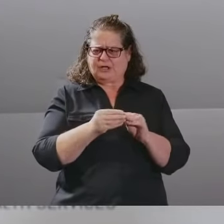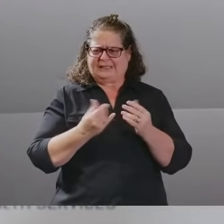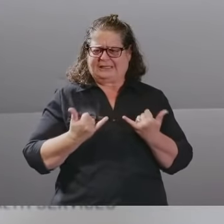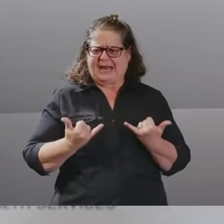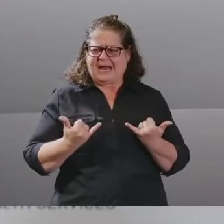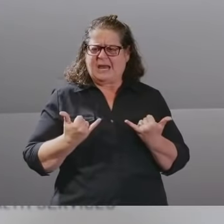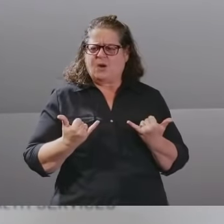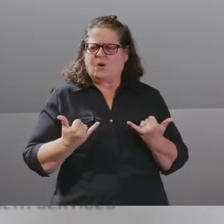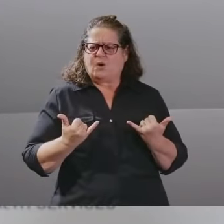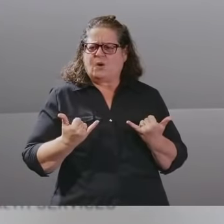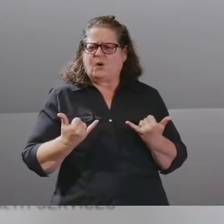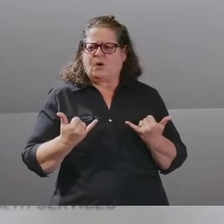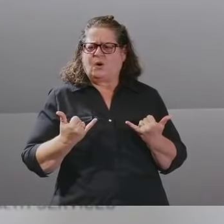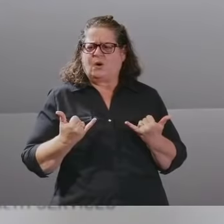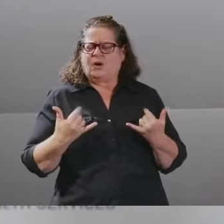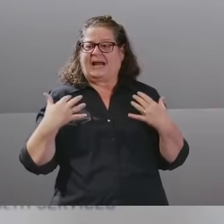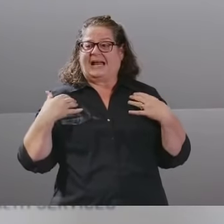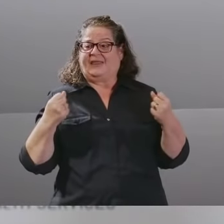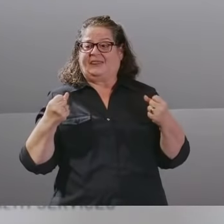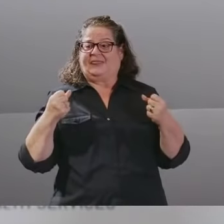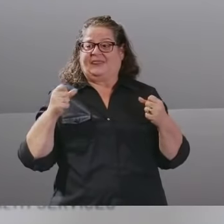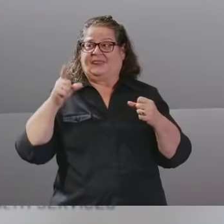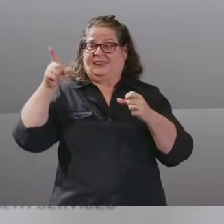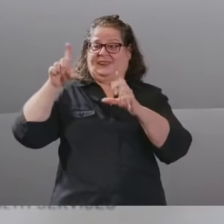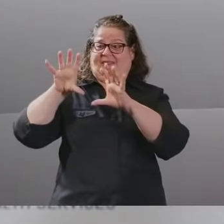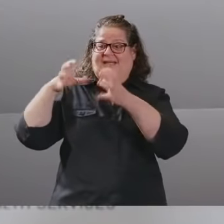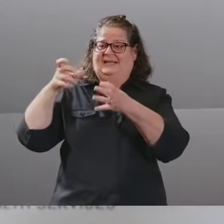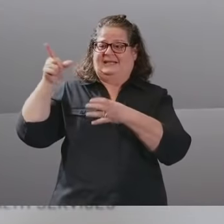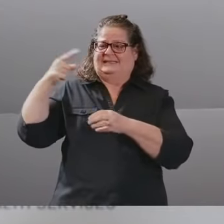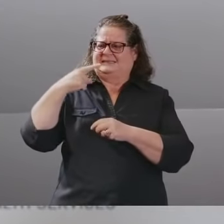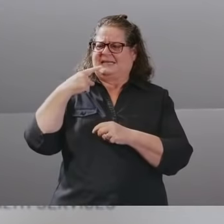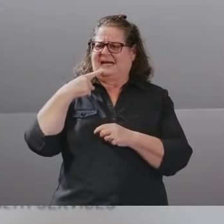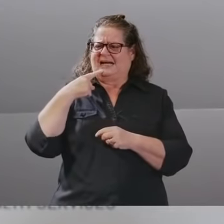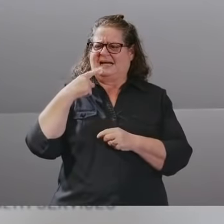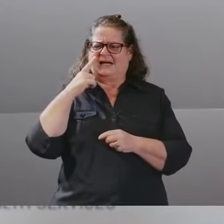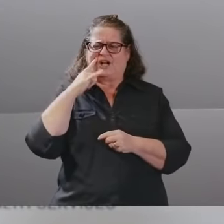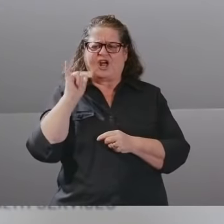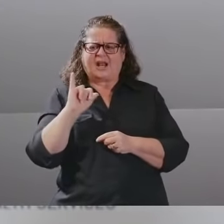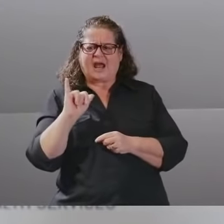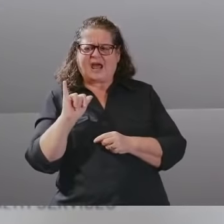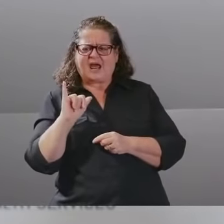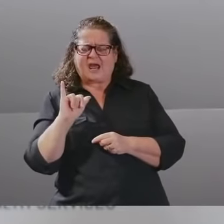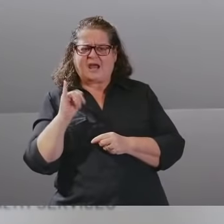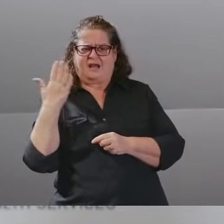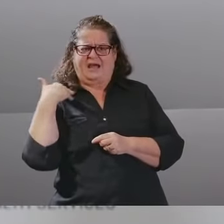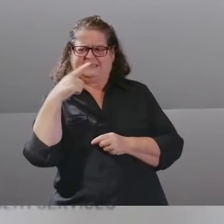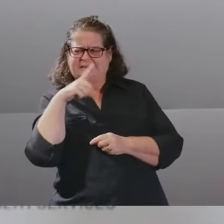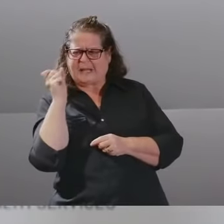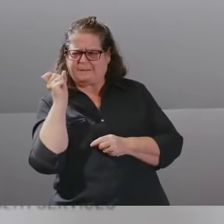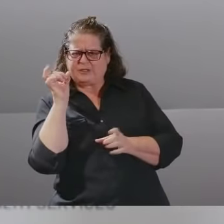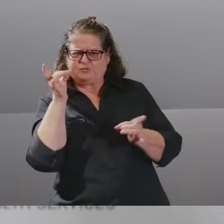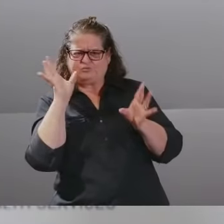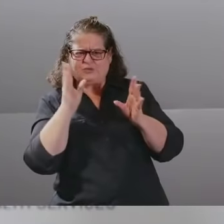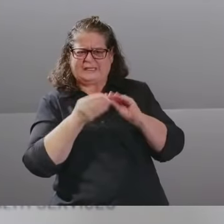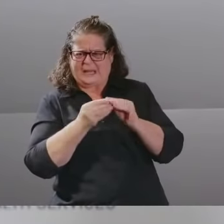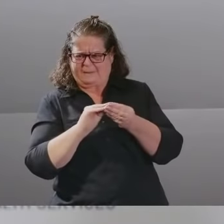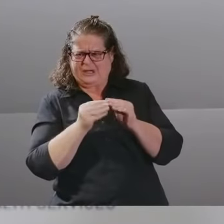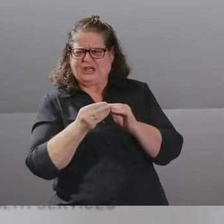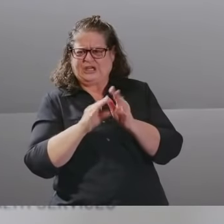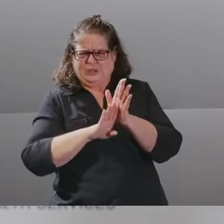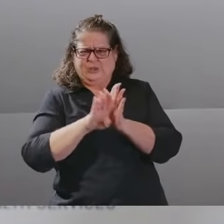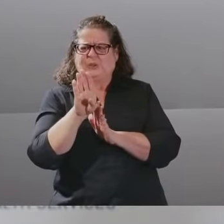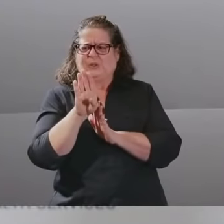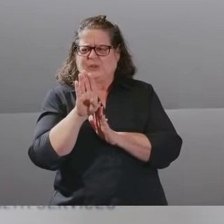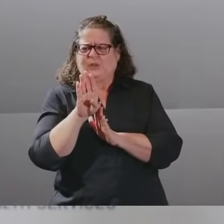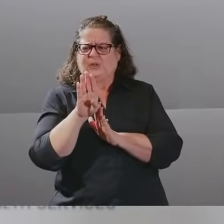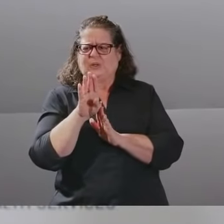look very similar to that brutal summer we had. You talked about the money for the hospitals, and it's my understanding that one